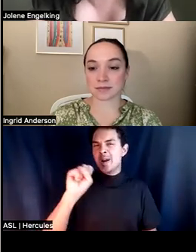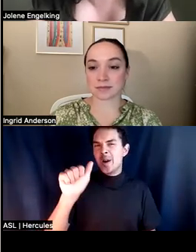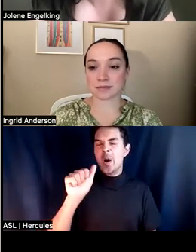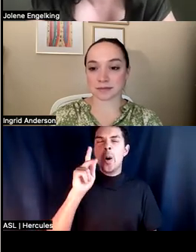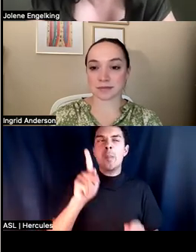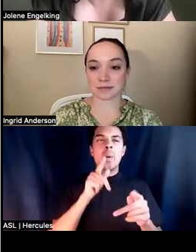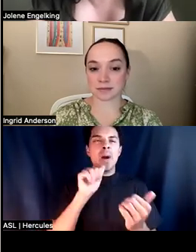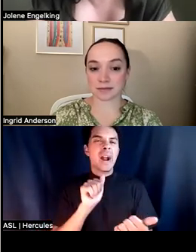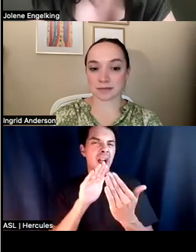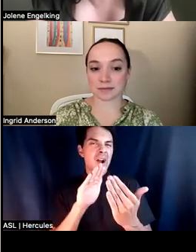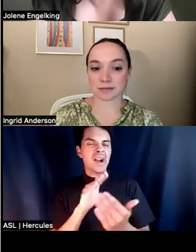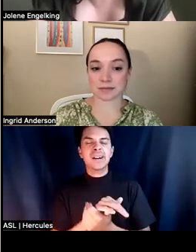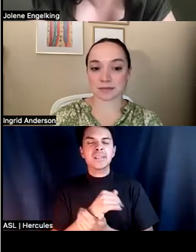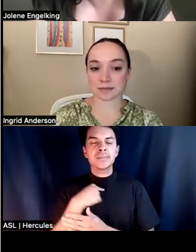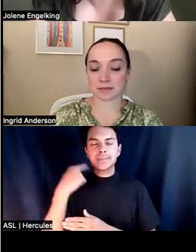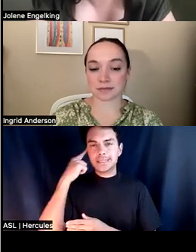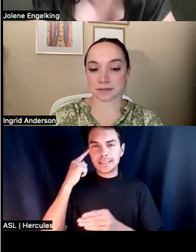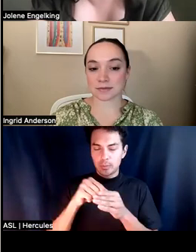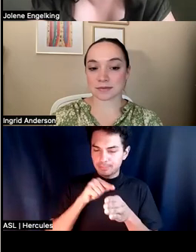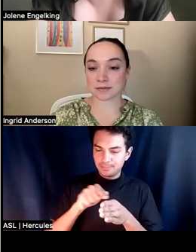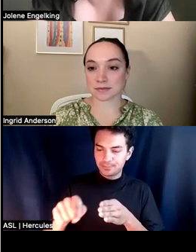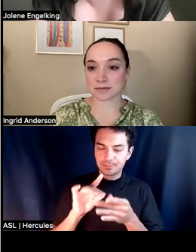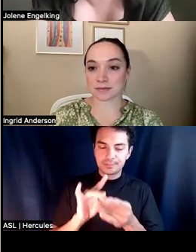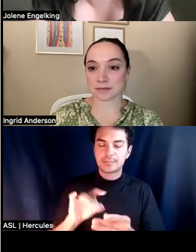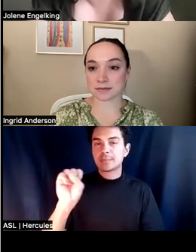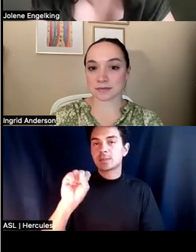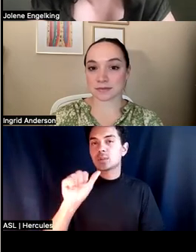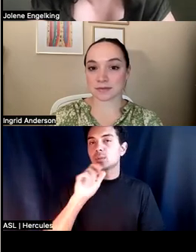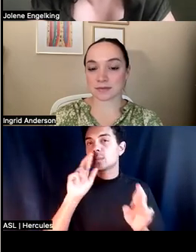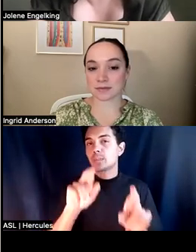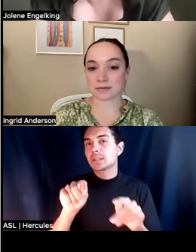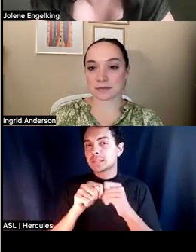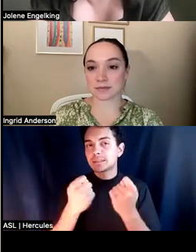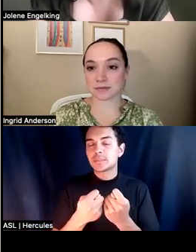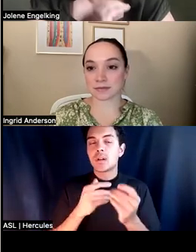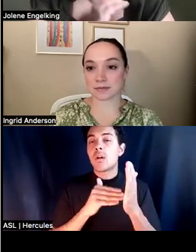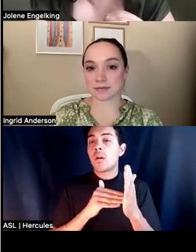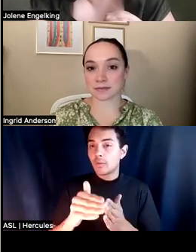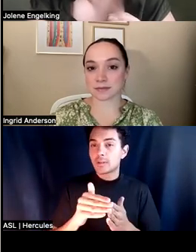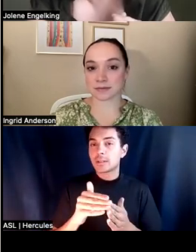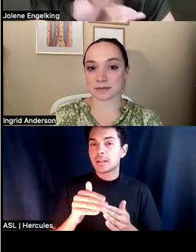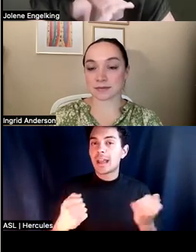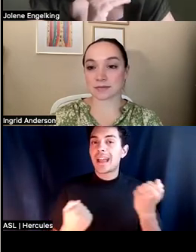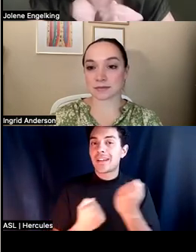encounter. And so when we're thinking specifically about like sexual assault response teams, often it is those advocacy programs, both community and